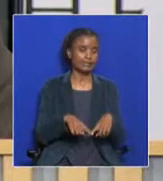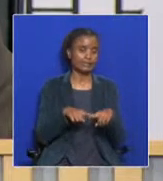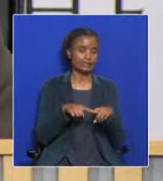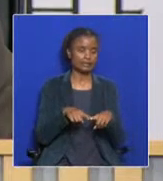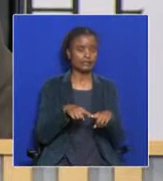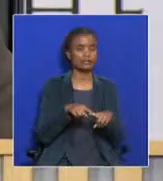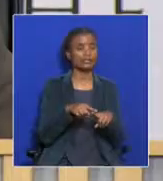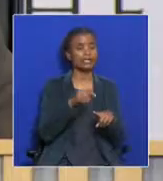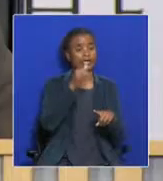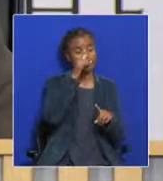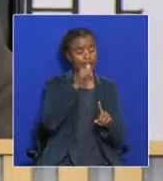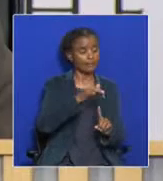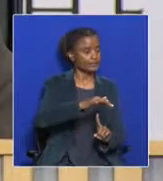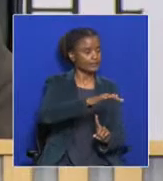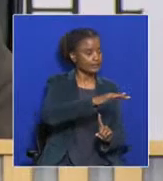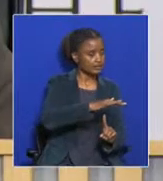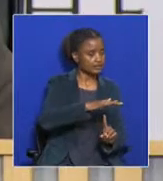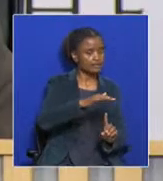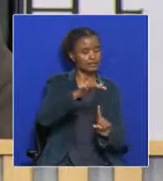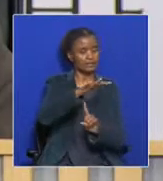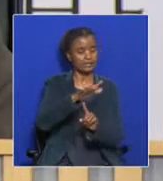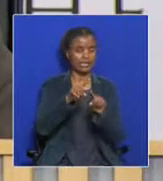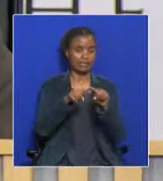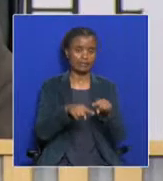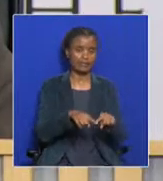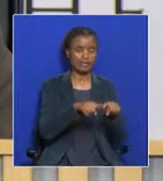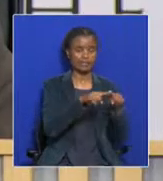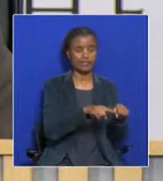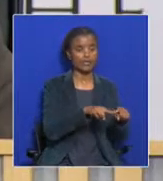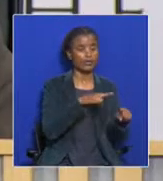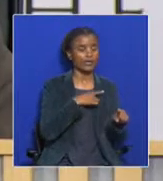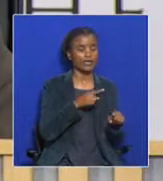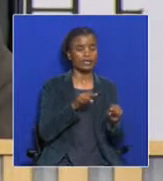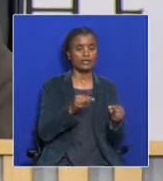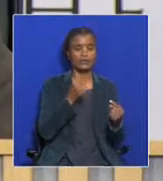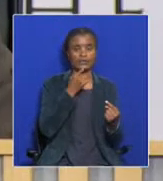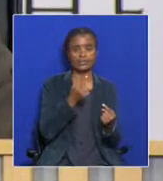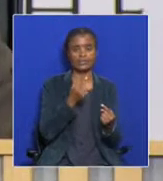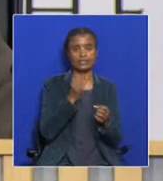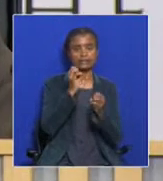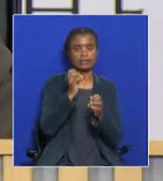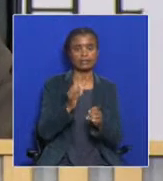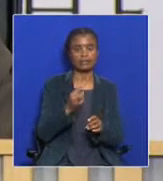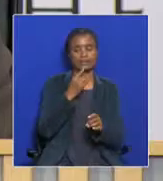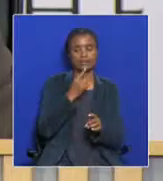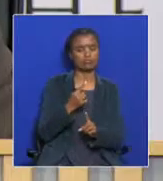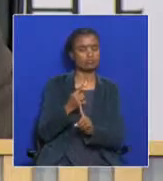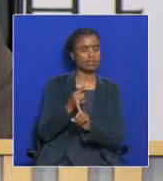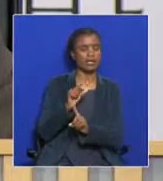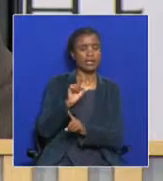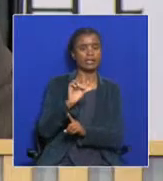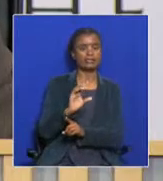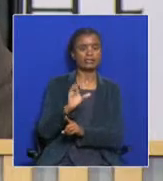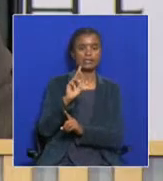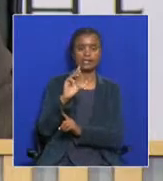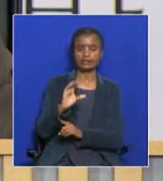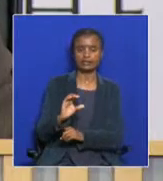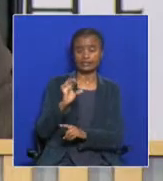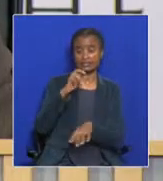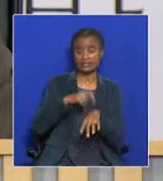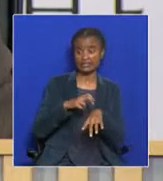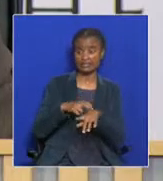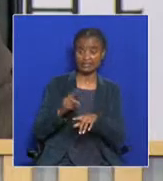scene. Yes. I can't make a blanket statement that Yes. we don't require LCRC. Once again, I'll say where you've got hidden